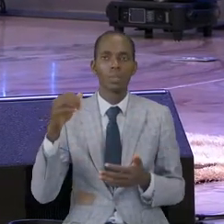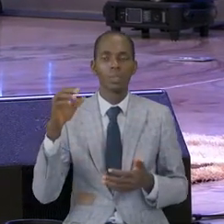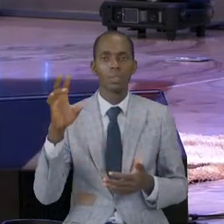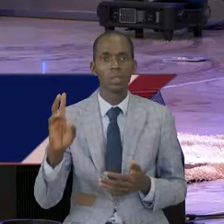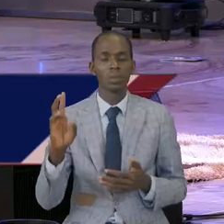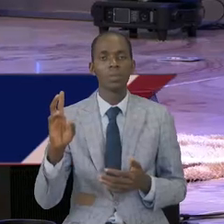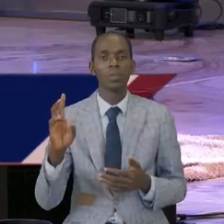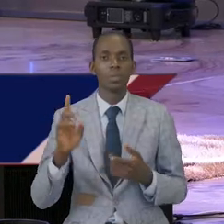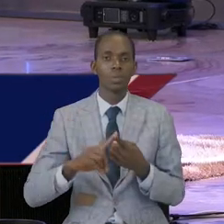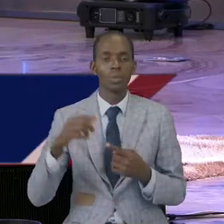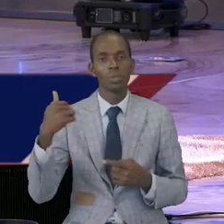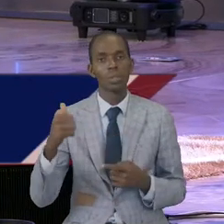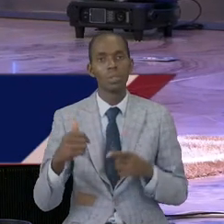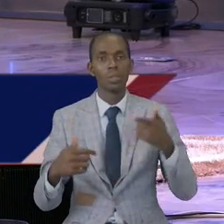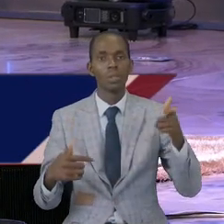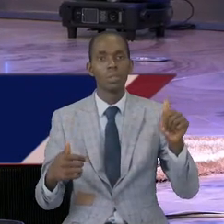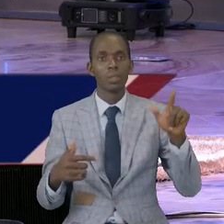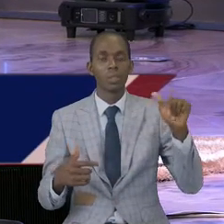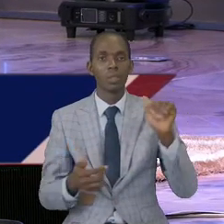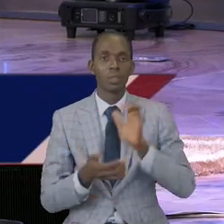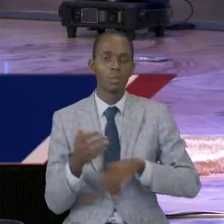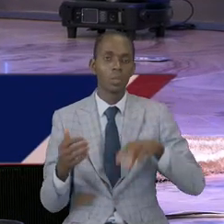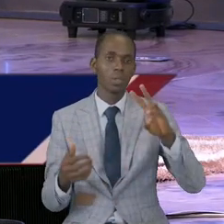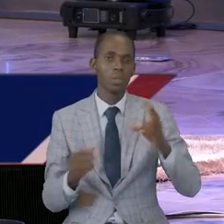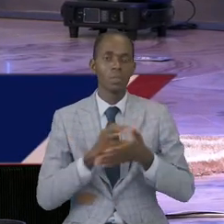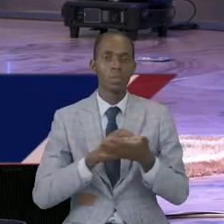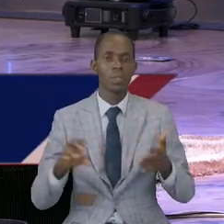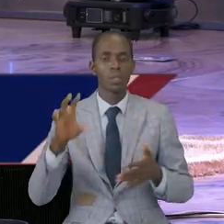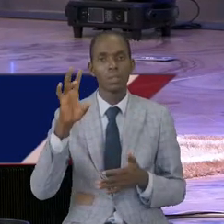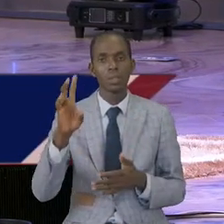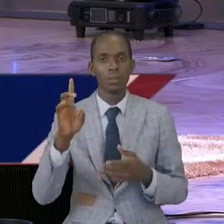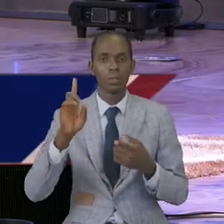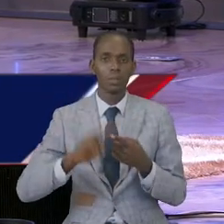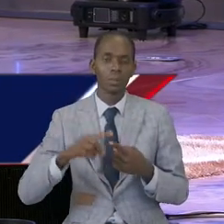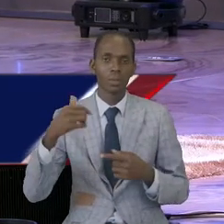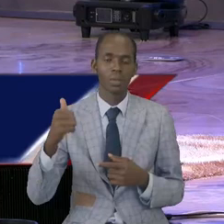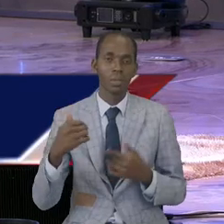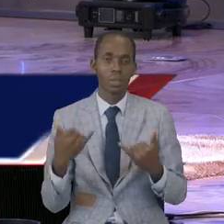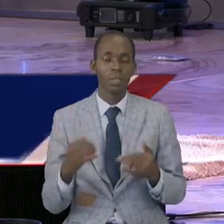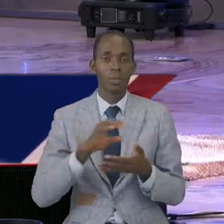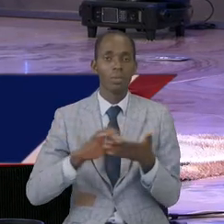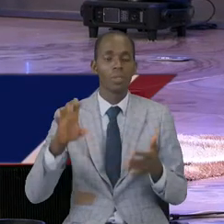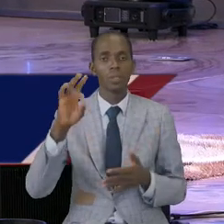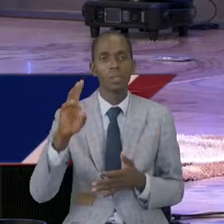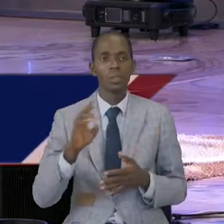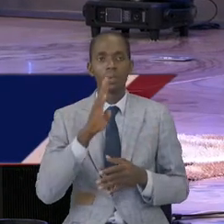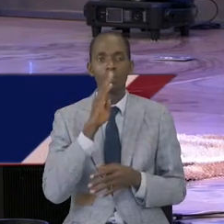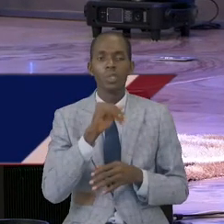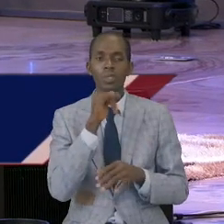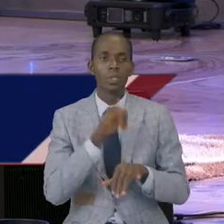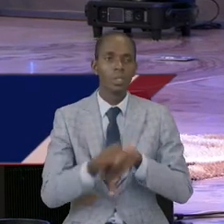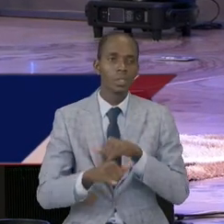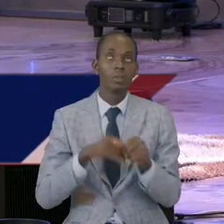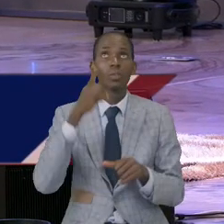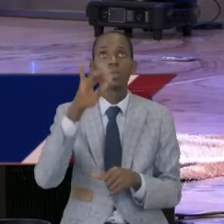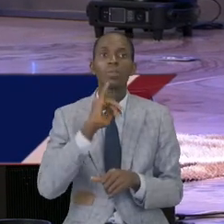to verse 10. Galatians chapter 6, reading from verse 7. It says, "Be not